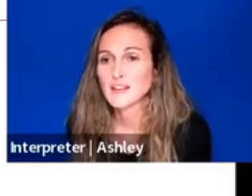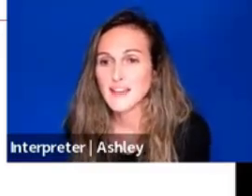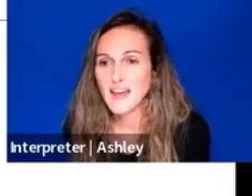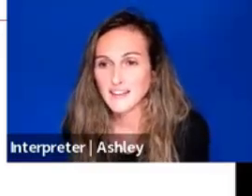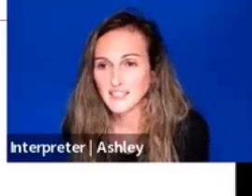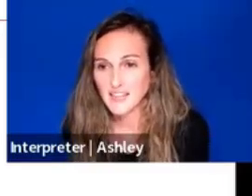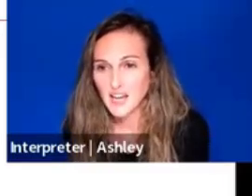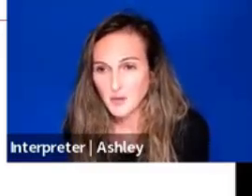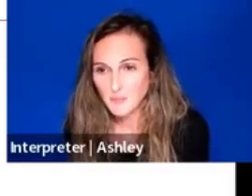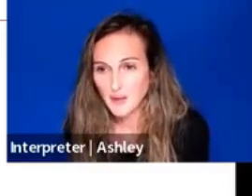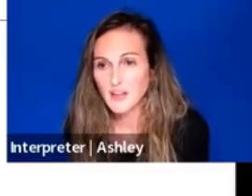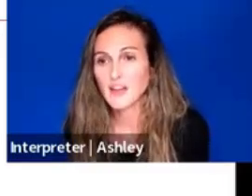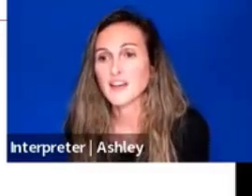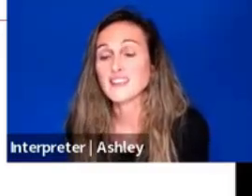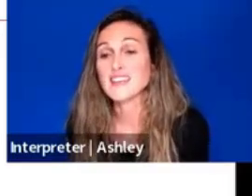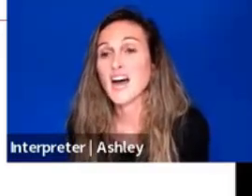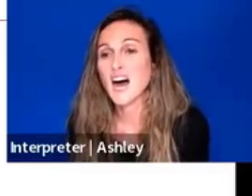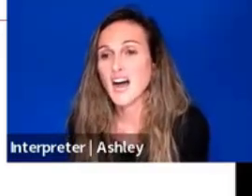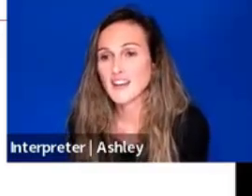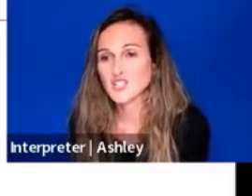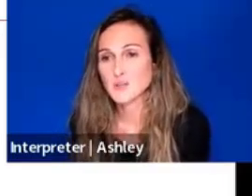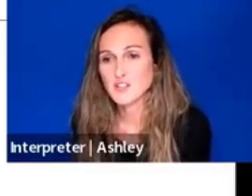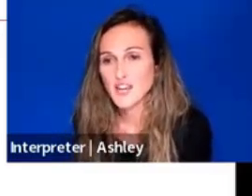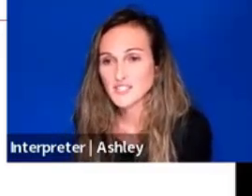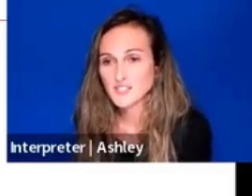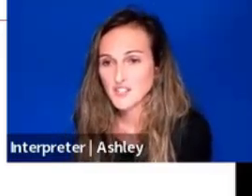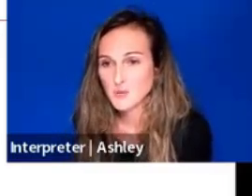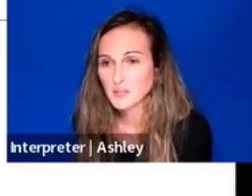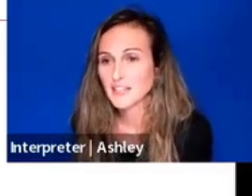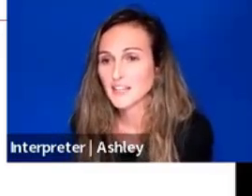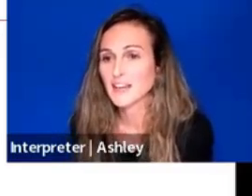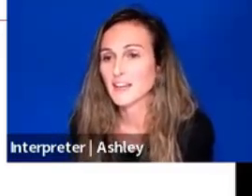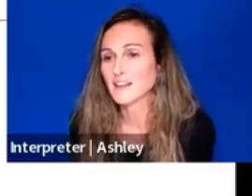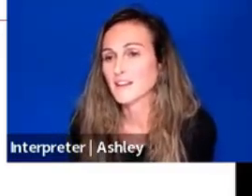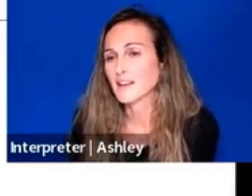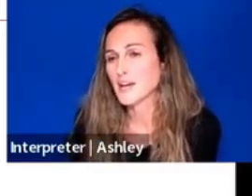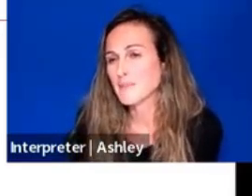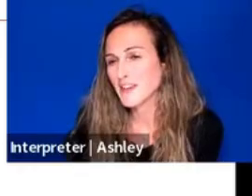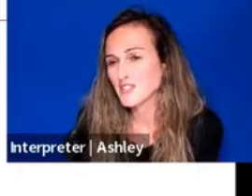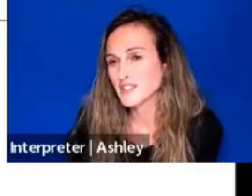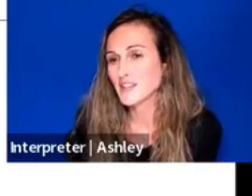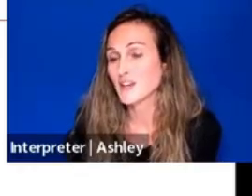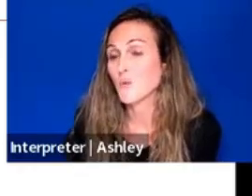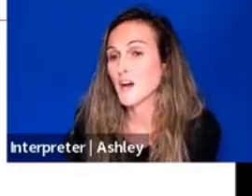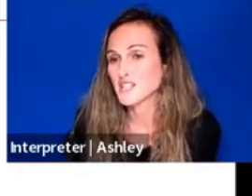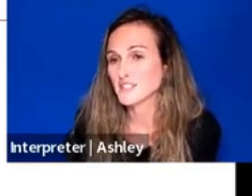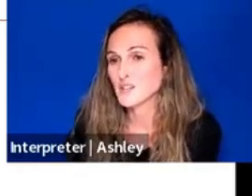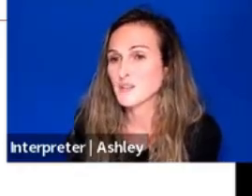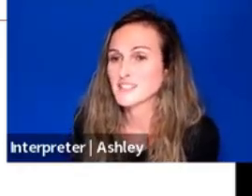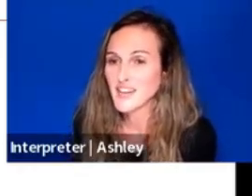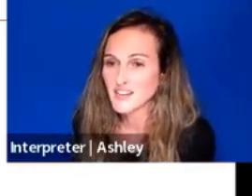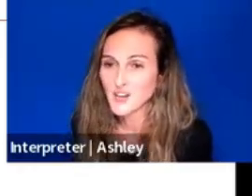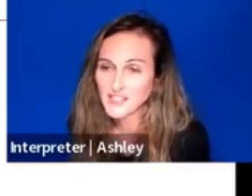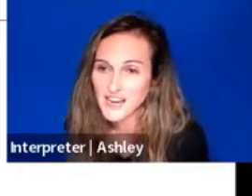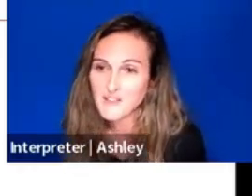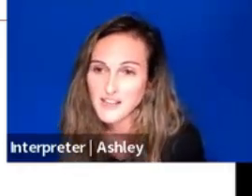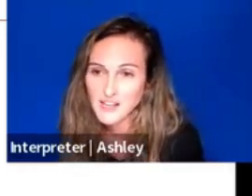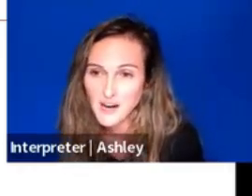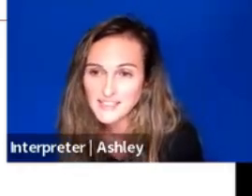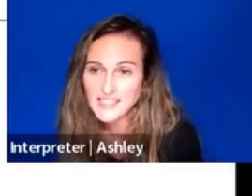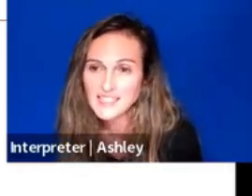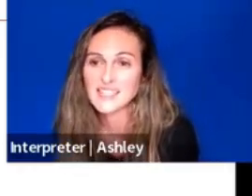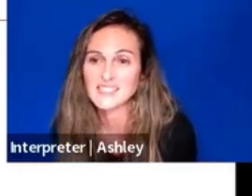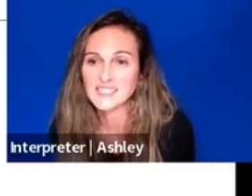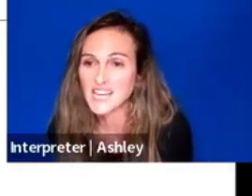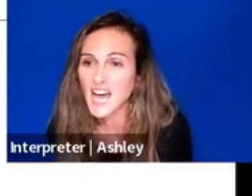that can help the eye to adjust visually imagine watching someone sign all day, every day.